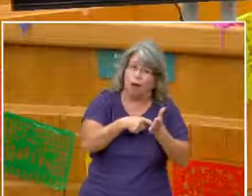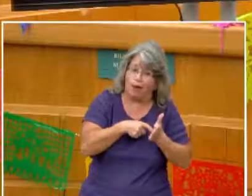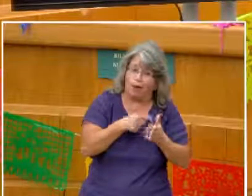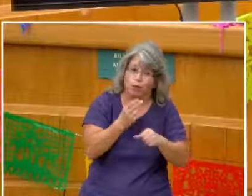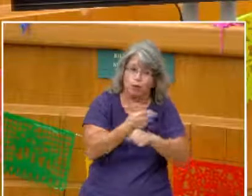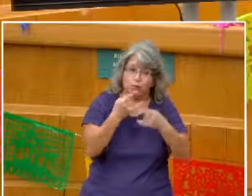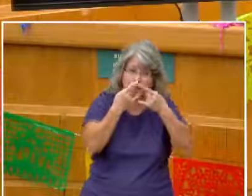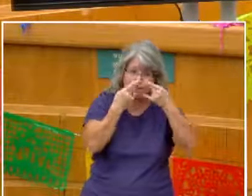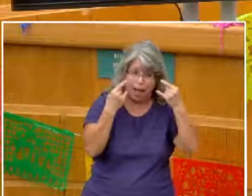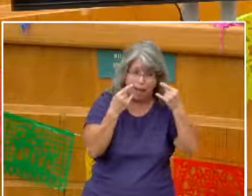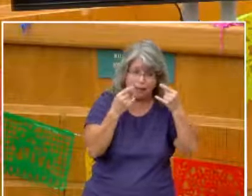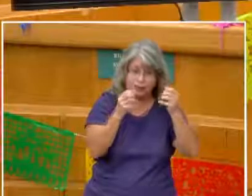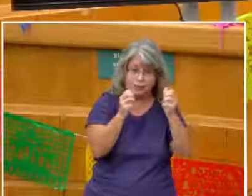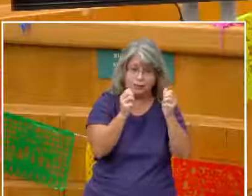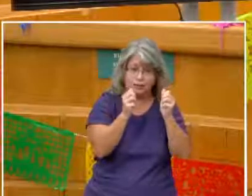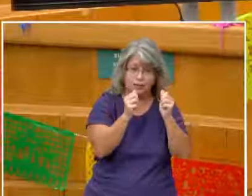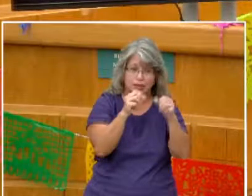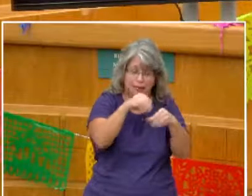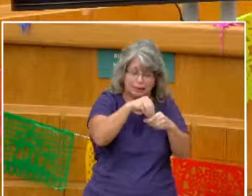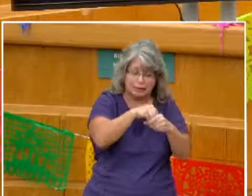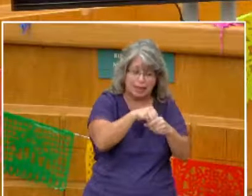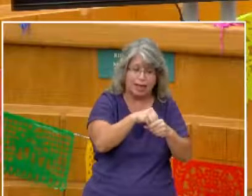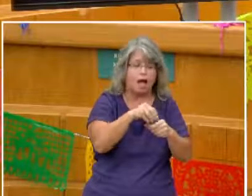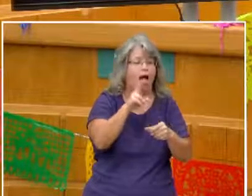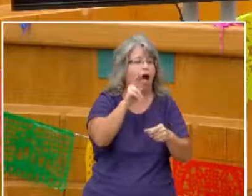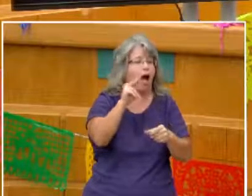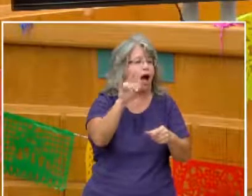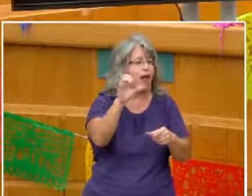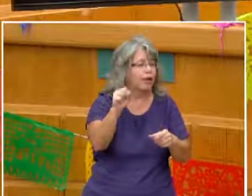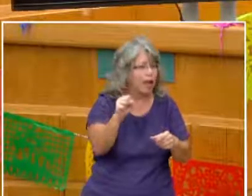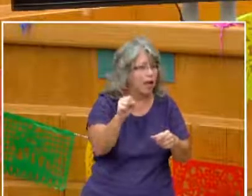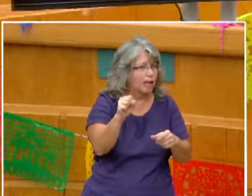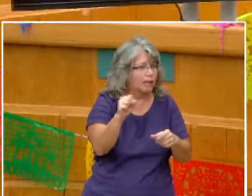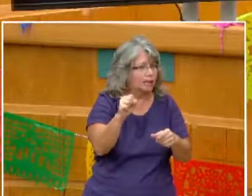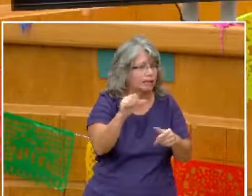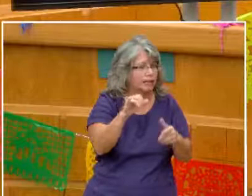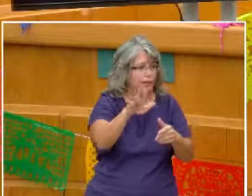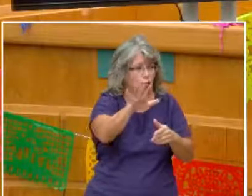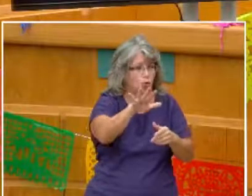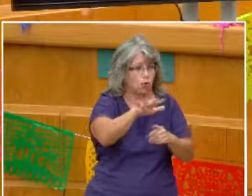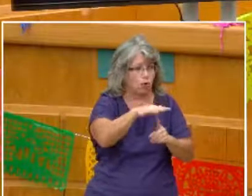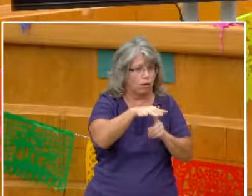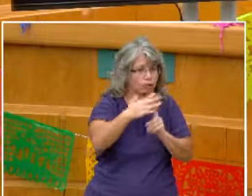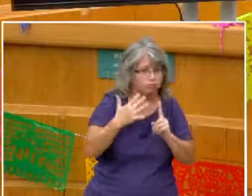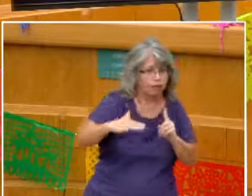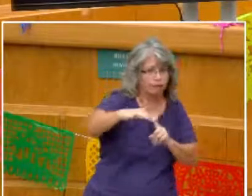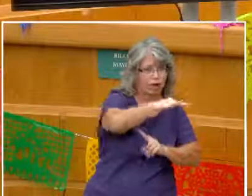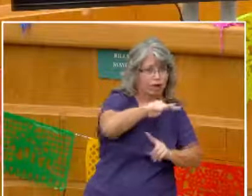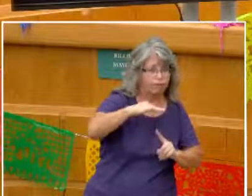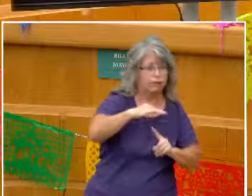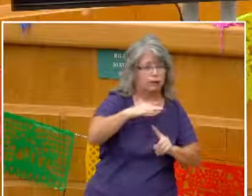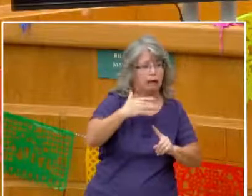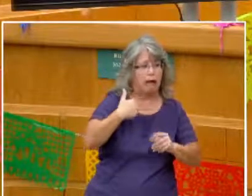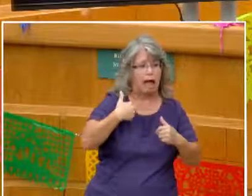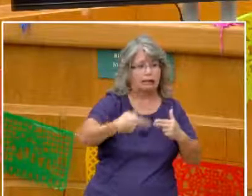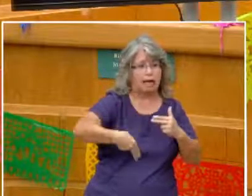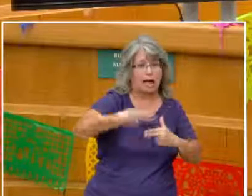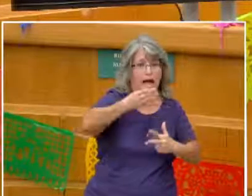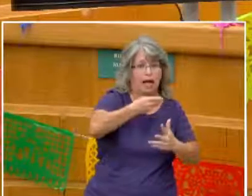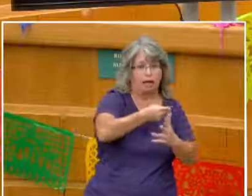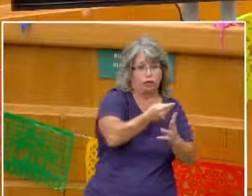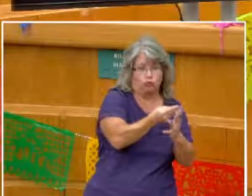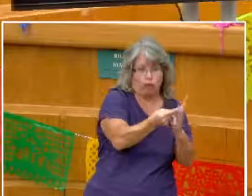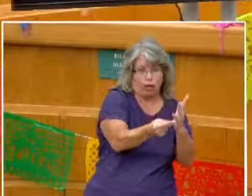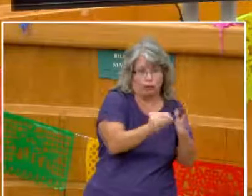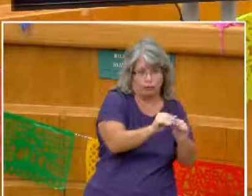you're in an area of high transmissibility. And so currently we're not in an area of high transmissibility because our transmission rate is low right